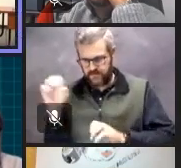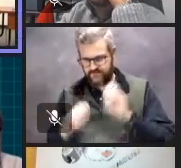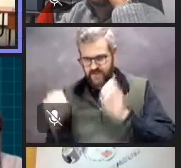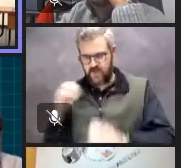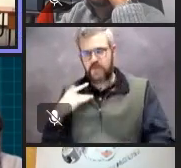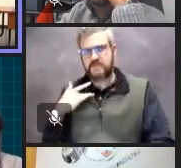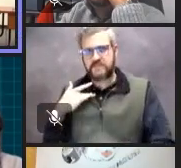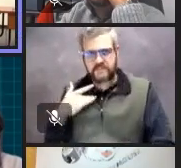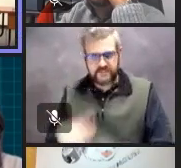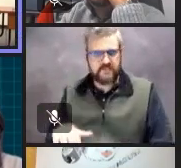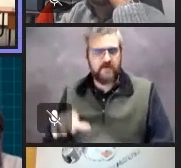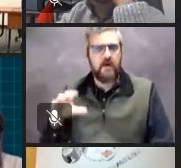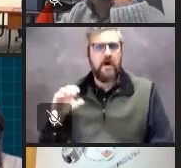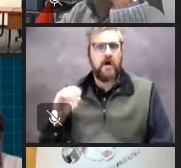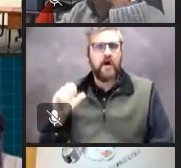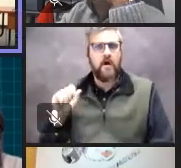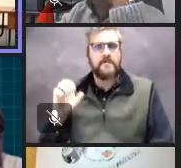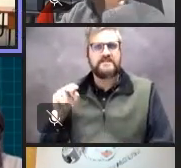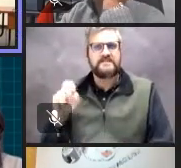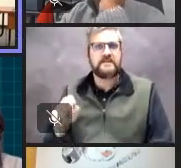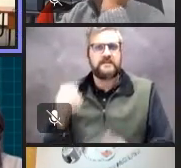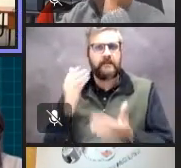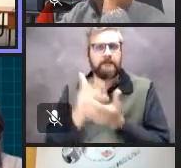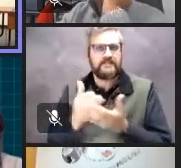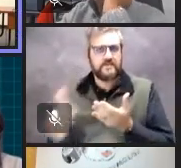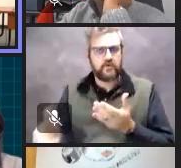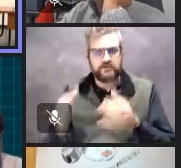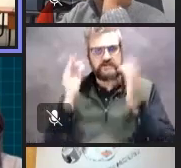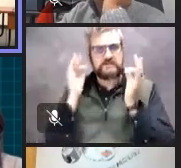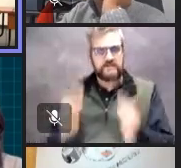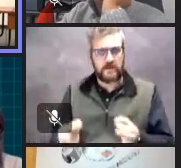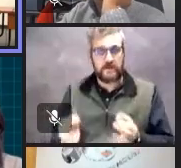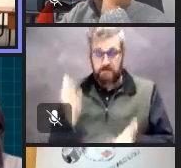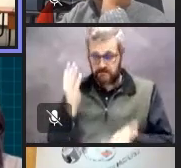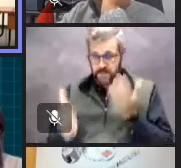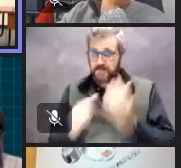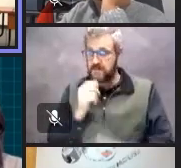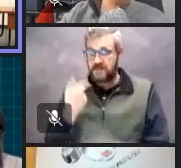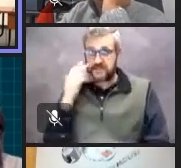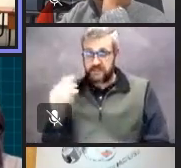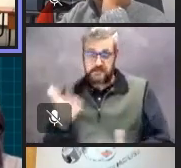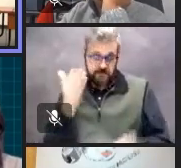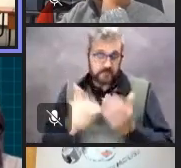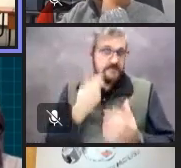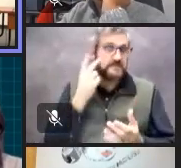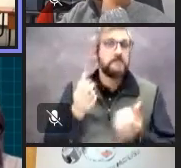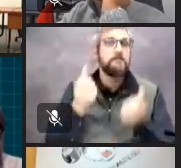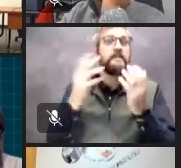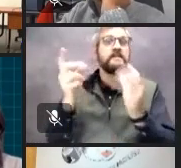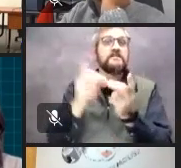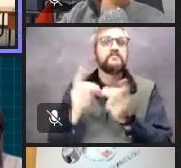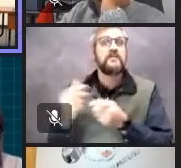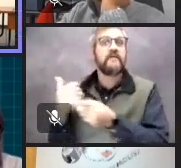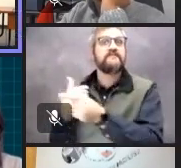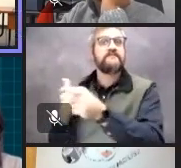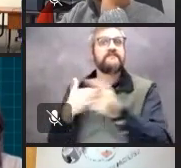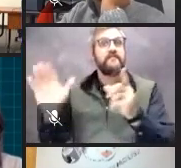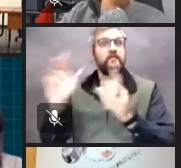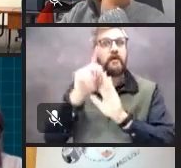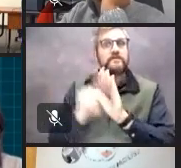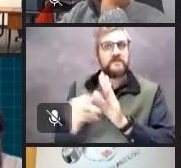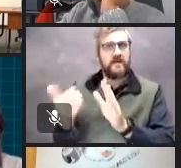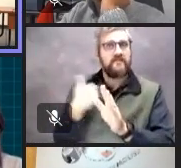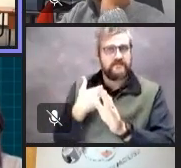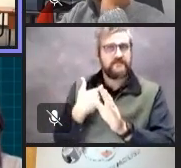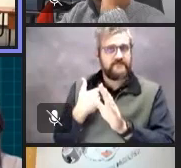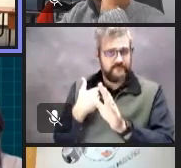obscene materials and decide on those. We may or may not see something like that. A lot of districts have in their policies already.